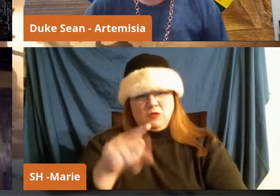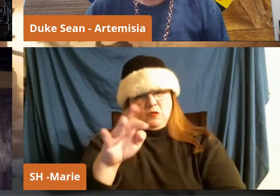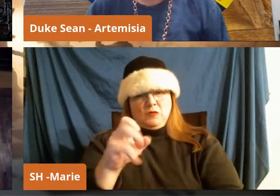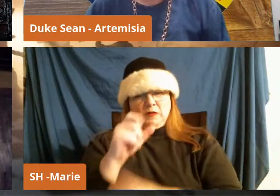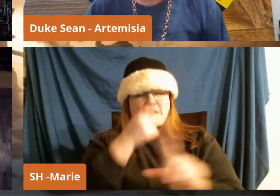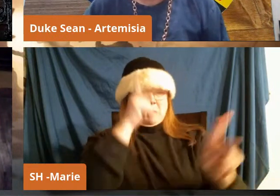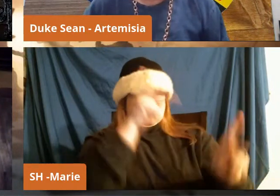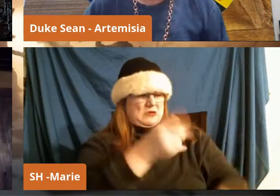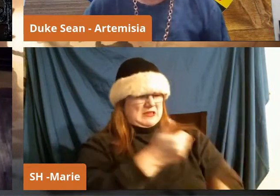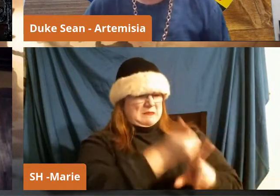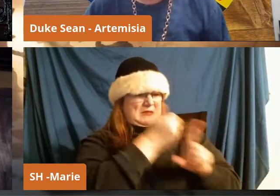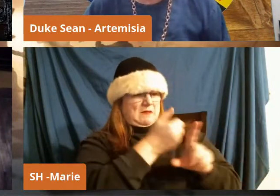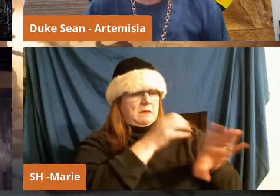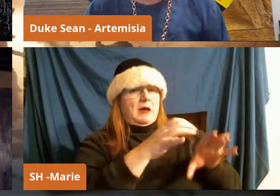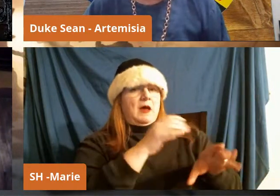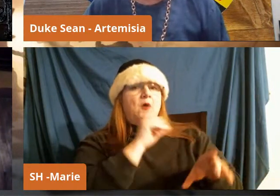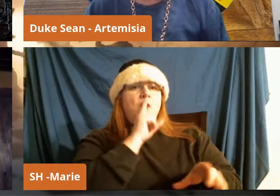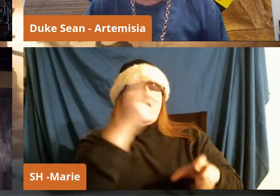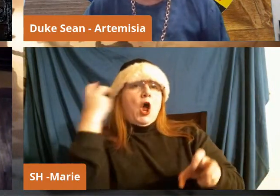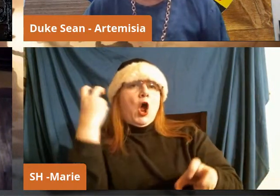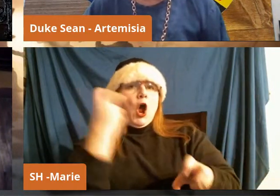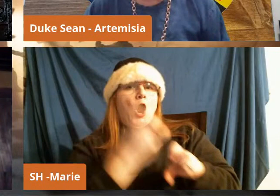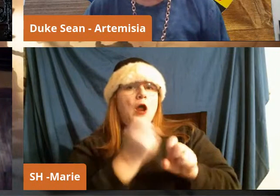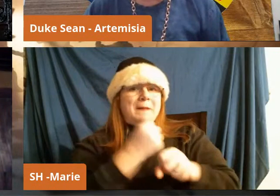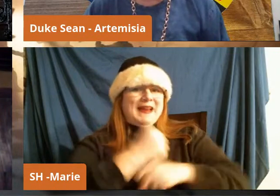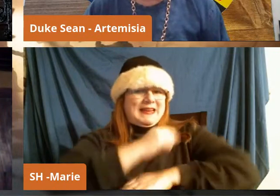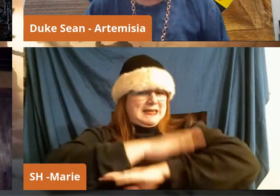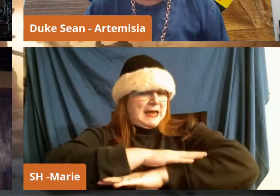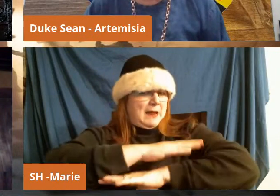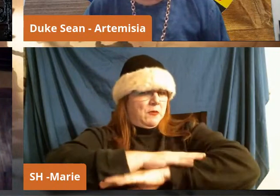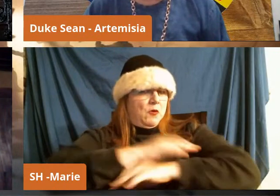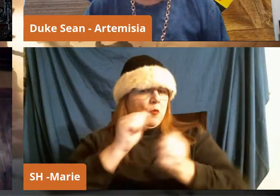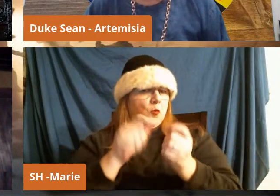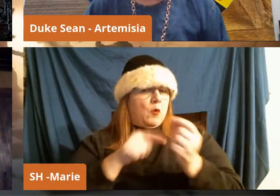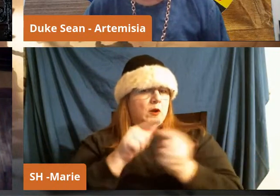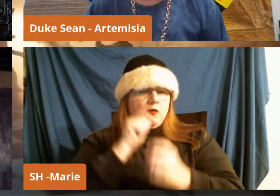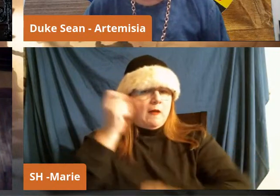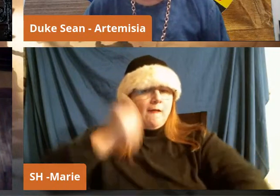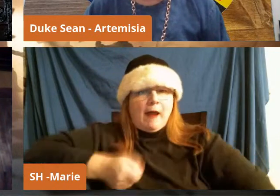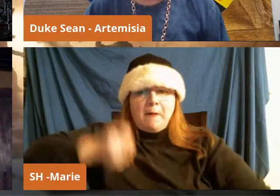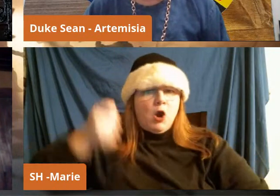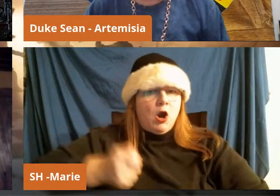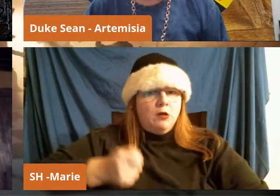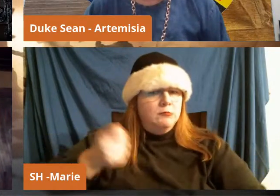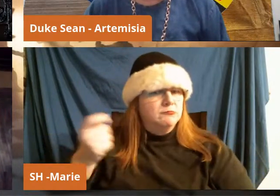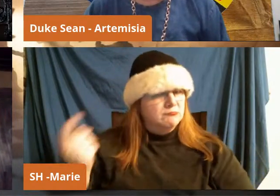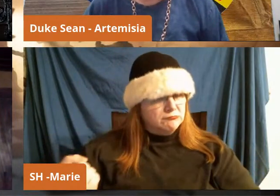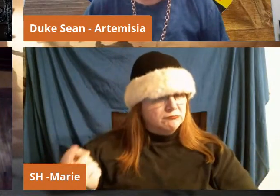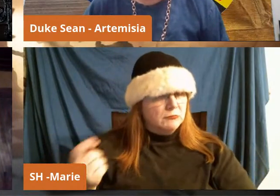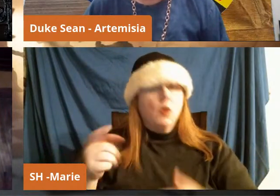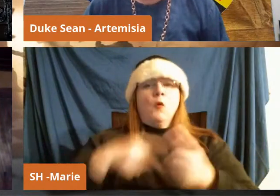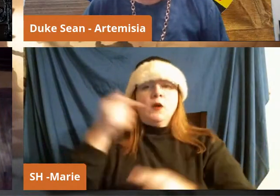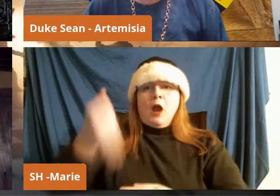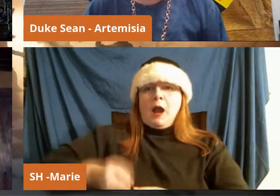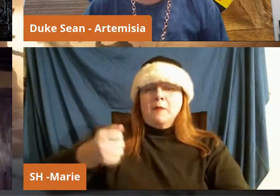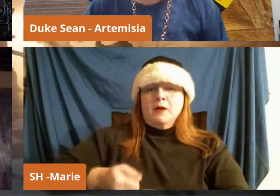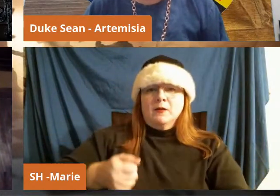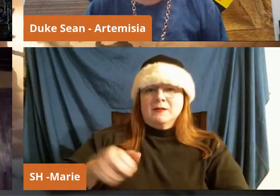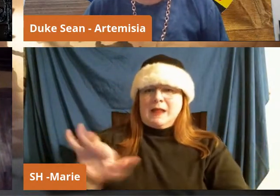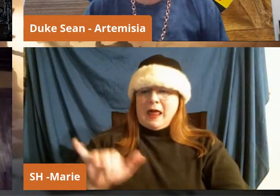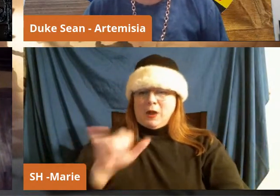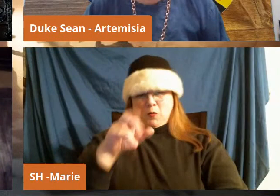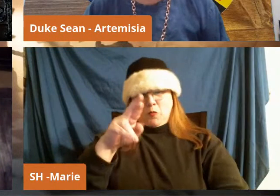carpenter. But it's also really hard to make a table when you don't have a hammer, right? Yeah. Or when your hammer is like a rubber mallet.